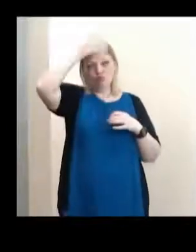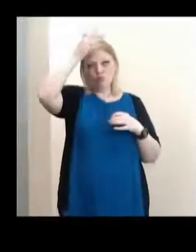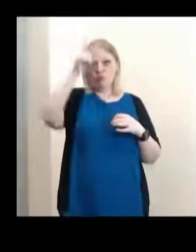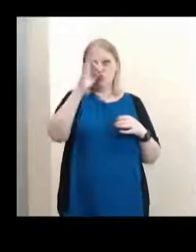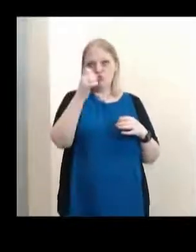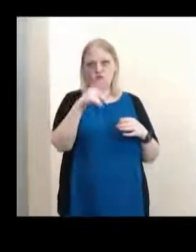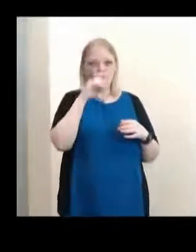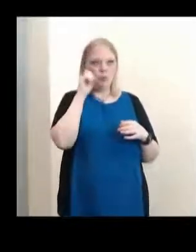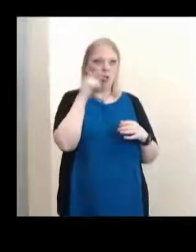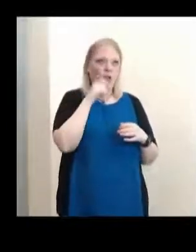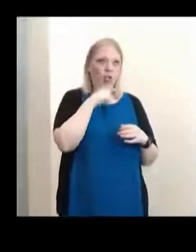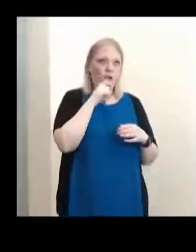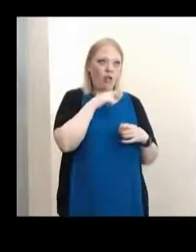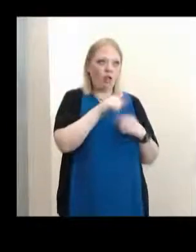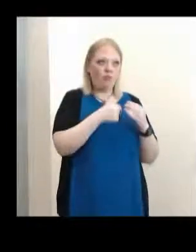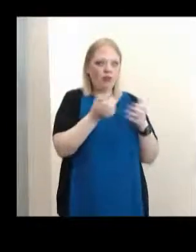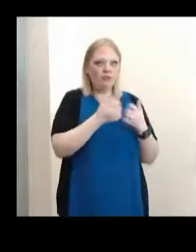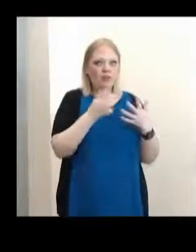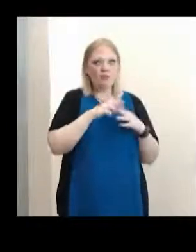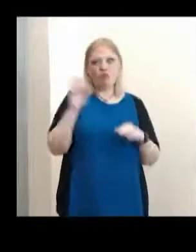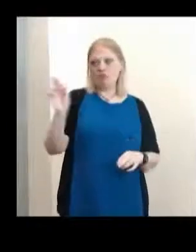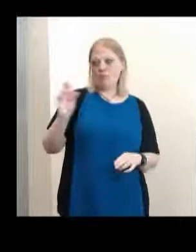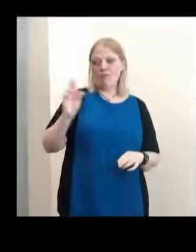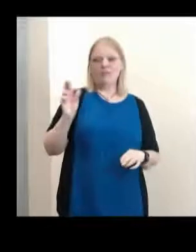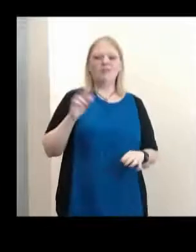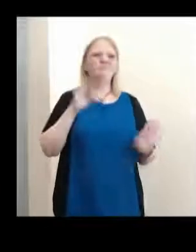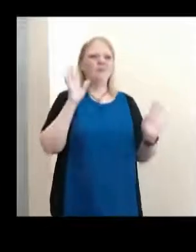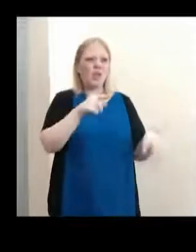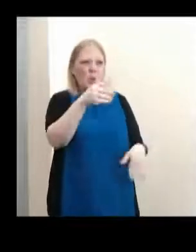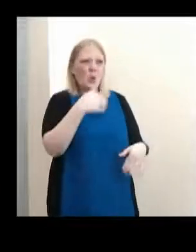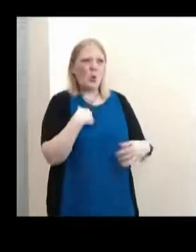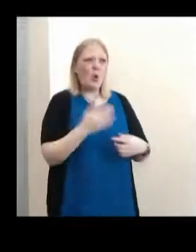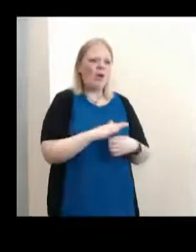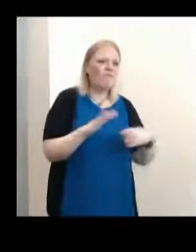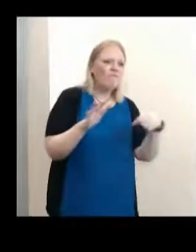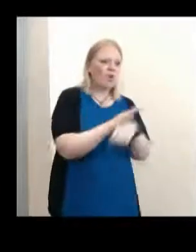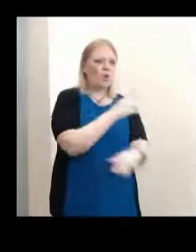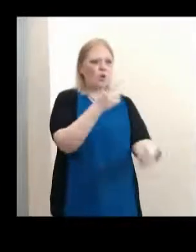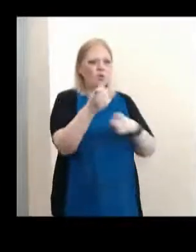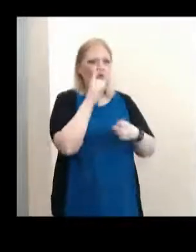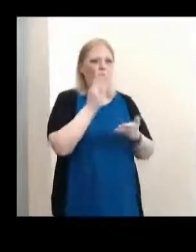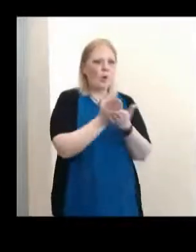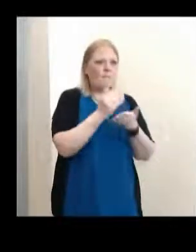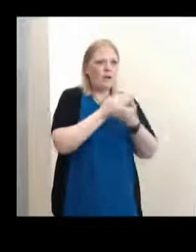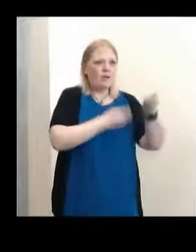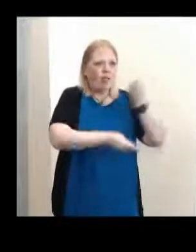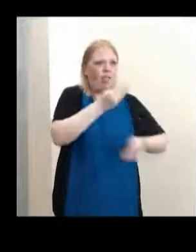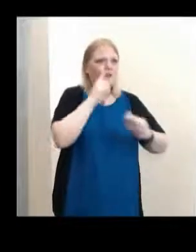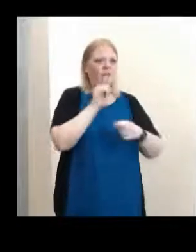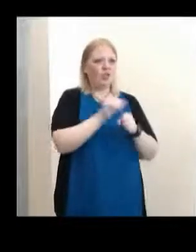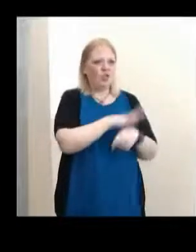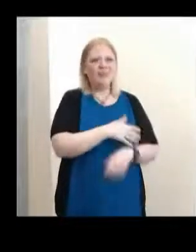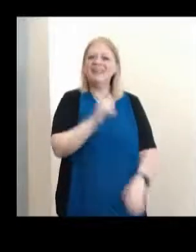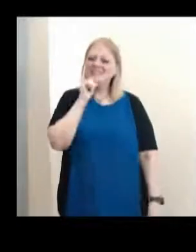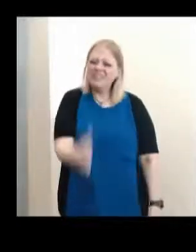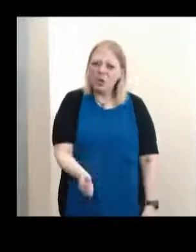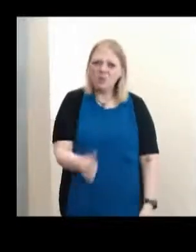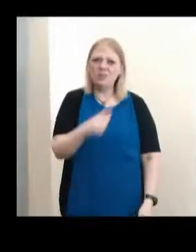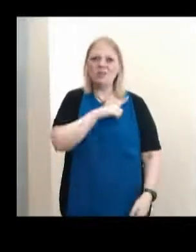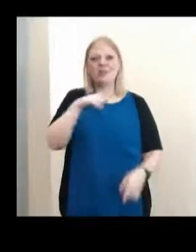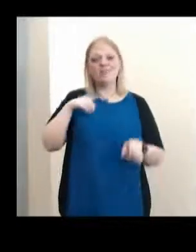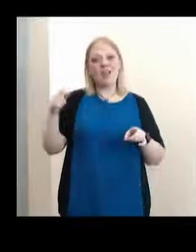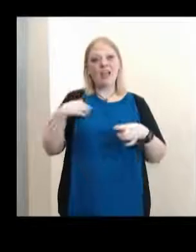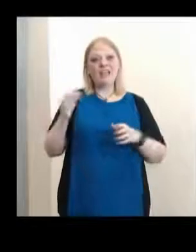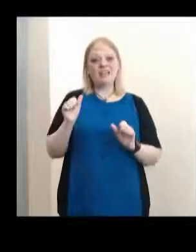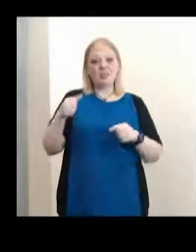about anything, is the Republicans are making it sound like I have complete control over the budget when it comes to COVID. I do not. The legislature has the ability